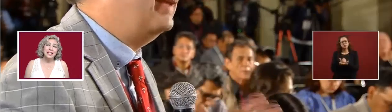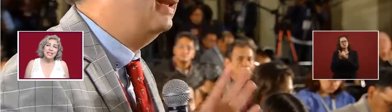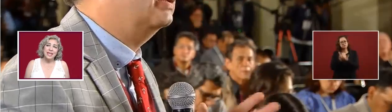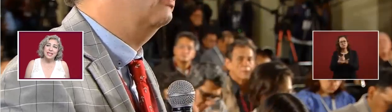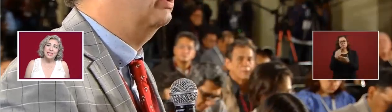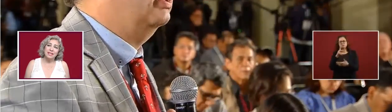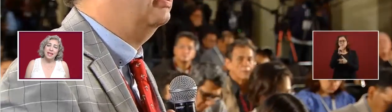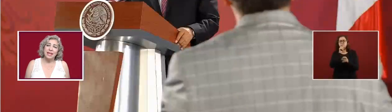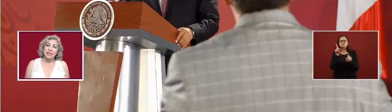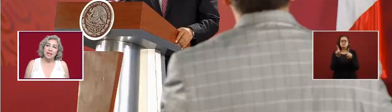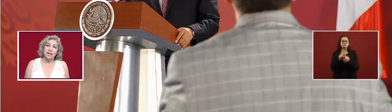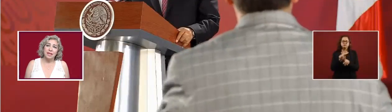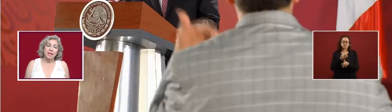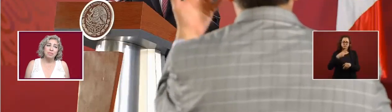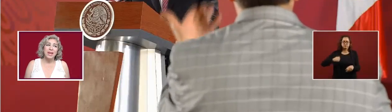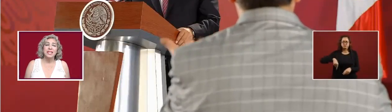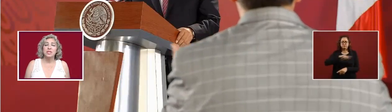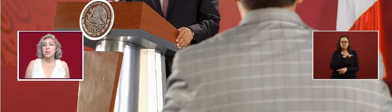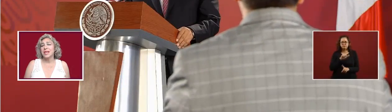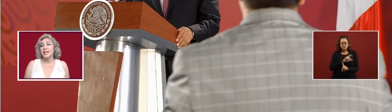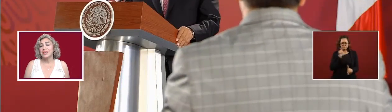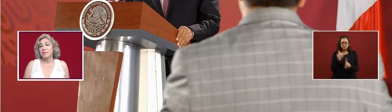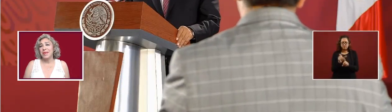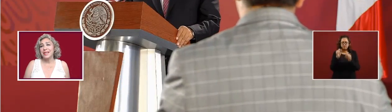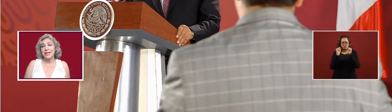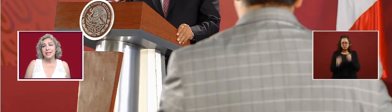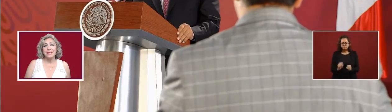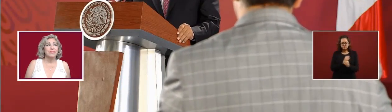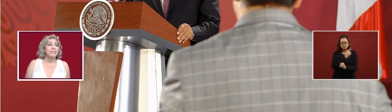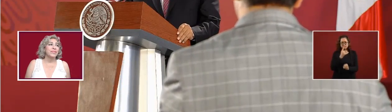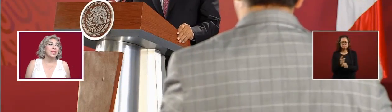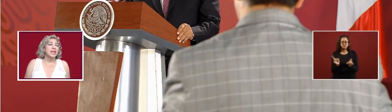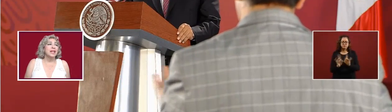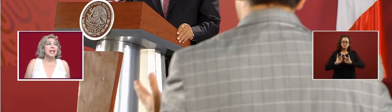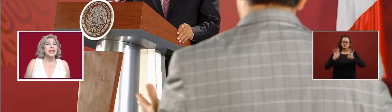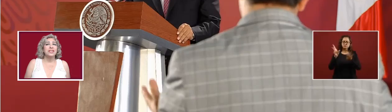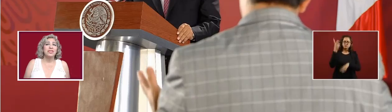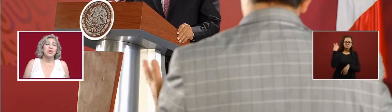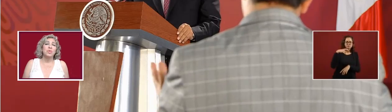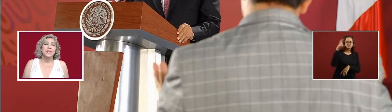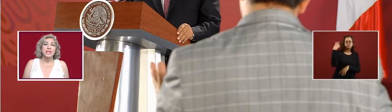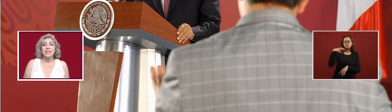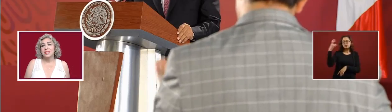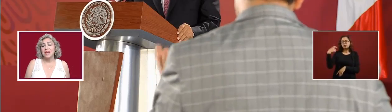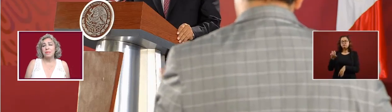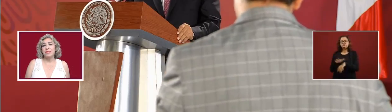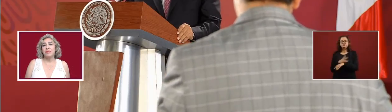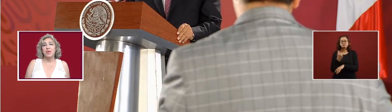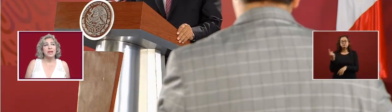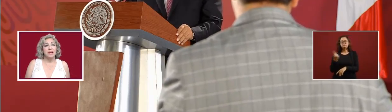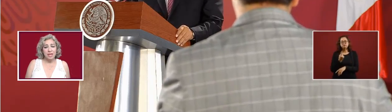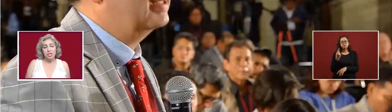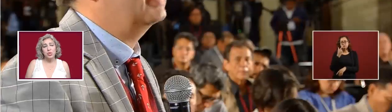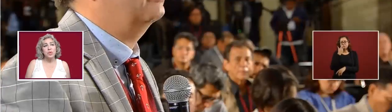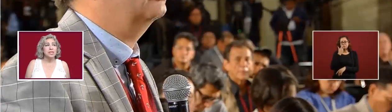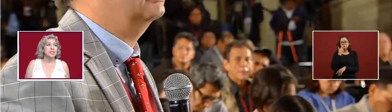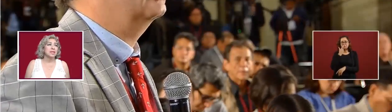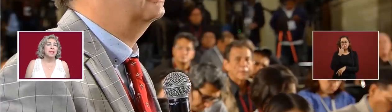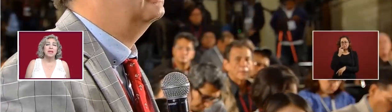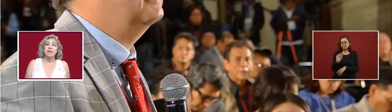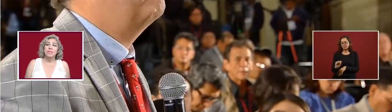facilitate that, uh, compliance with that mandate. Like, to go with these type of, uh,